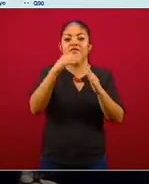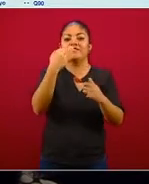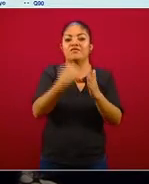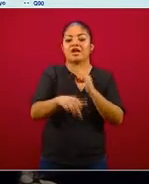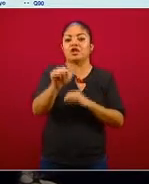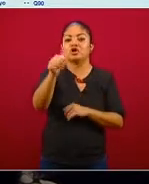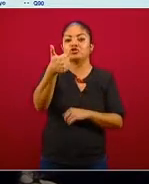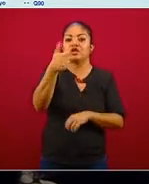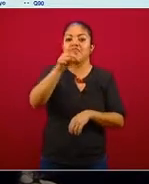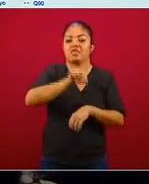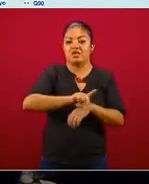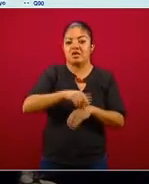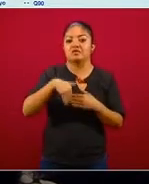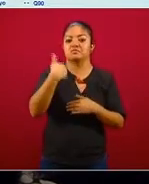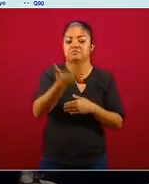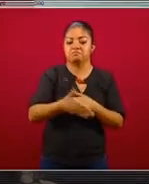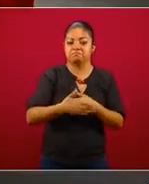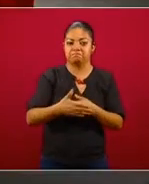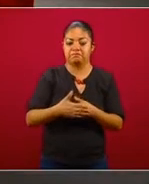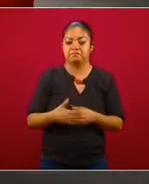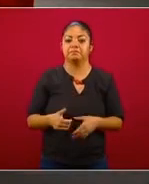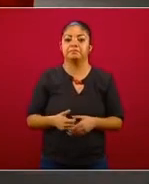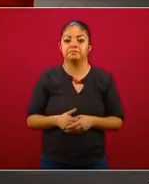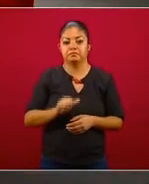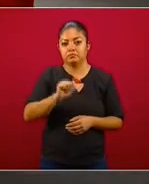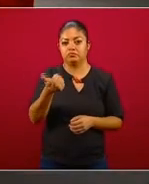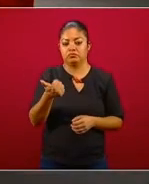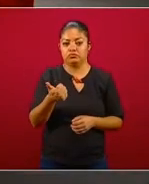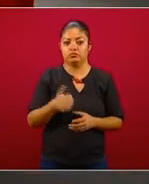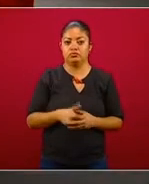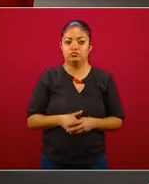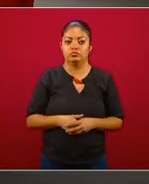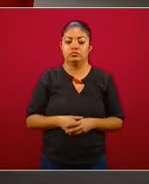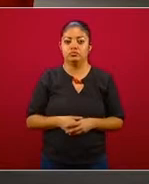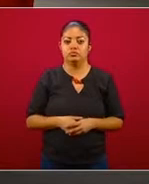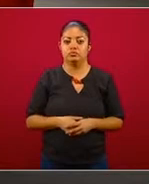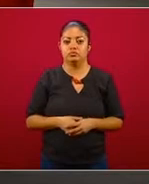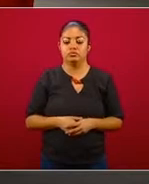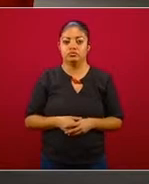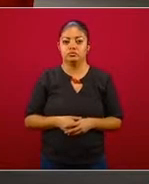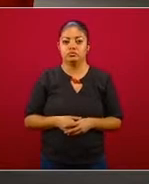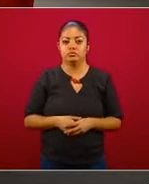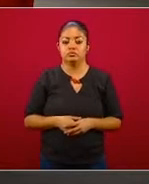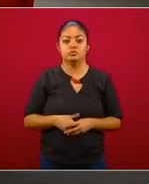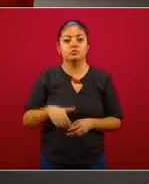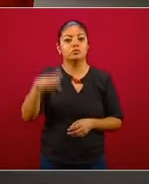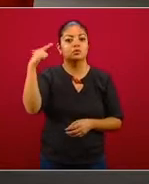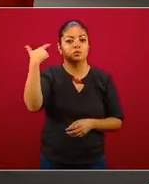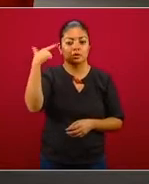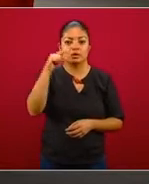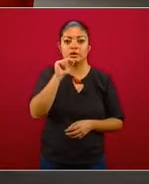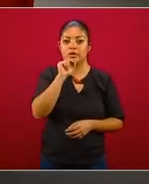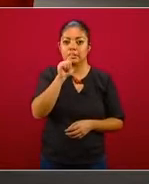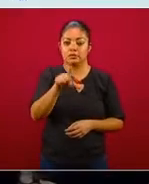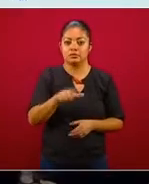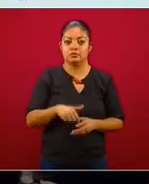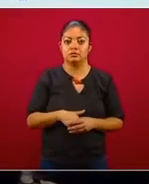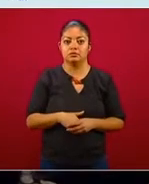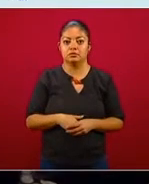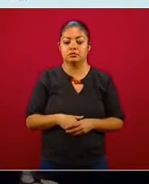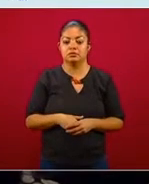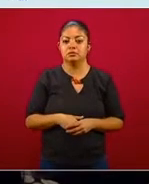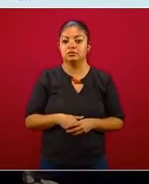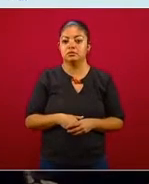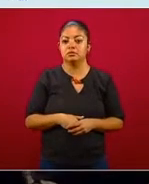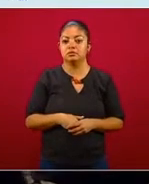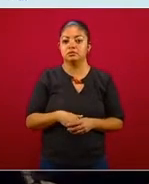de it que might be lleguemos a ese punto fewer ACME. La siguiente. locally. I mean, it is fewer locally. Guadalajara, And then the Jalisco. second thing is that there are Guadalajara,